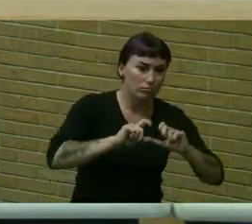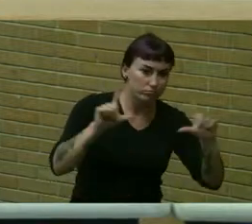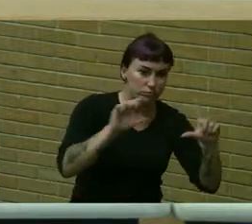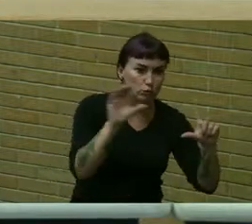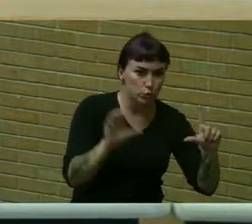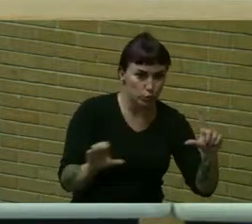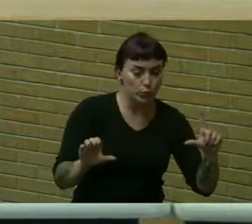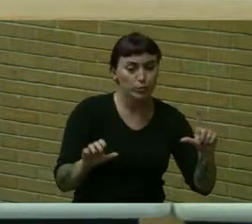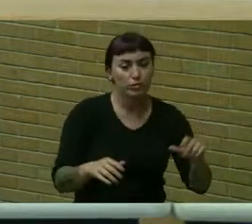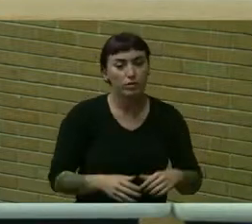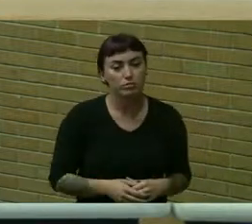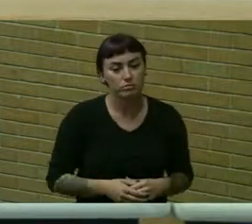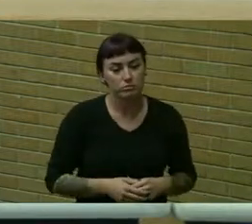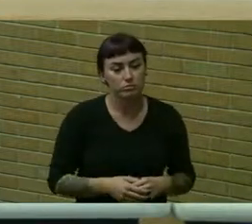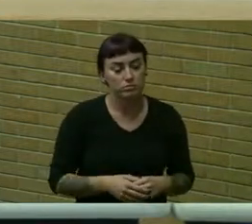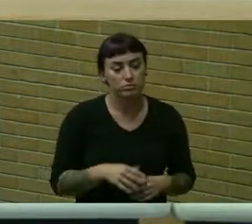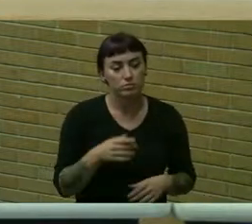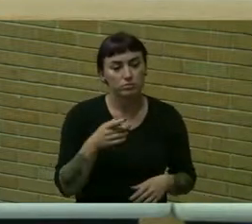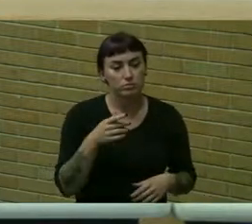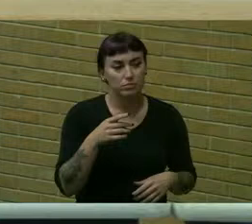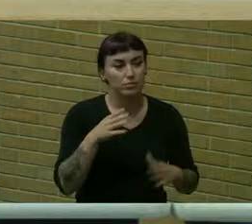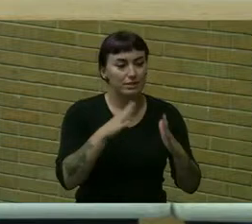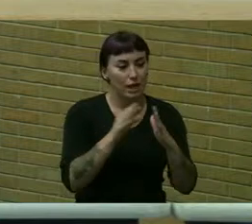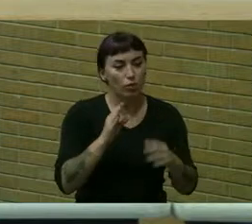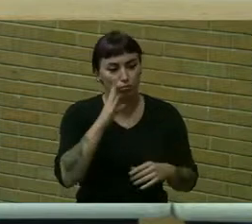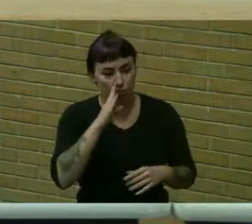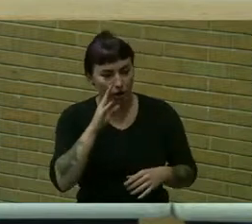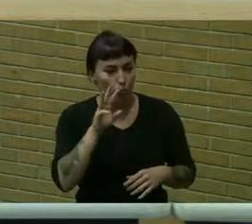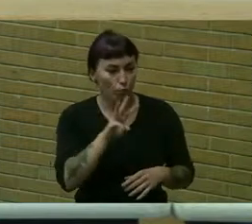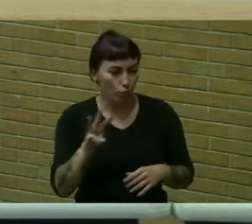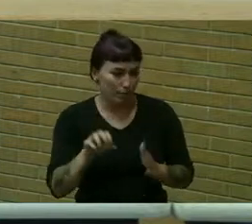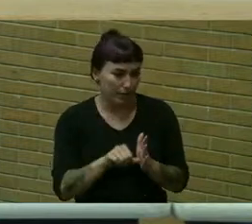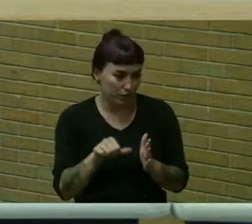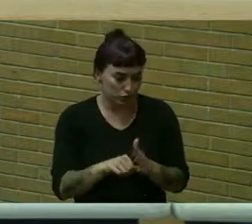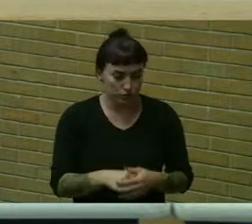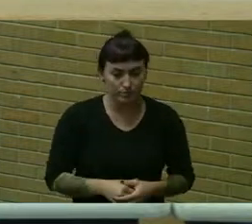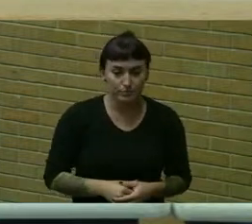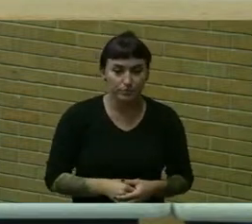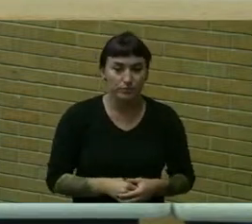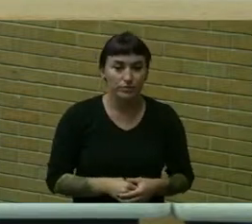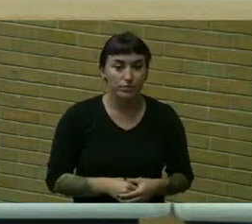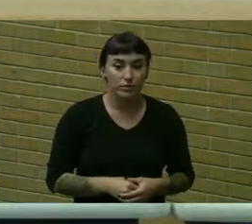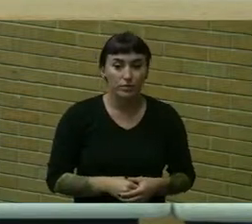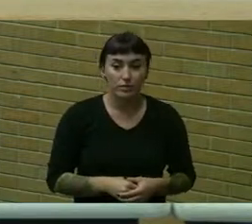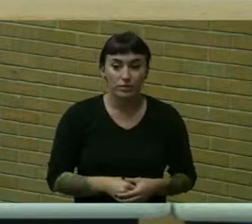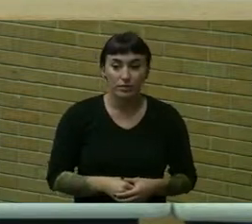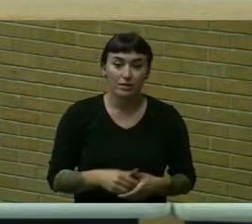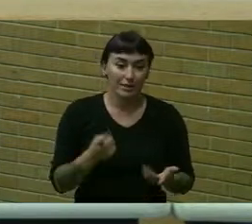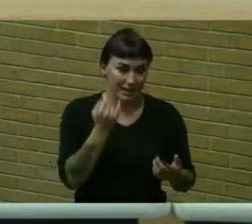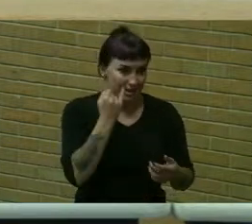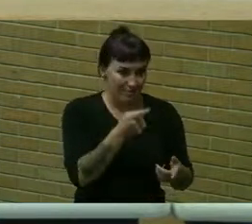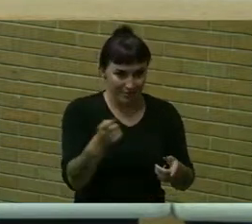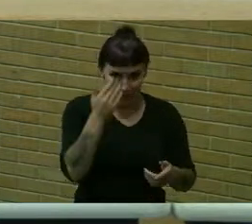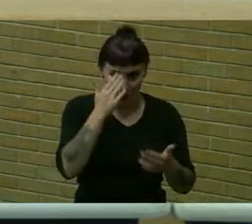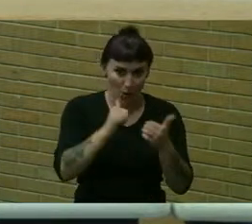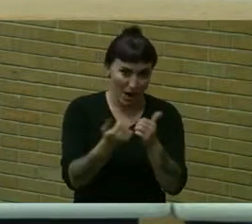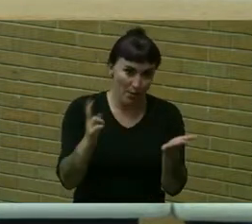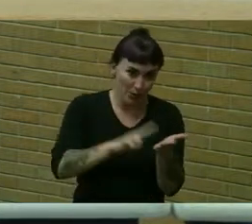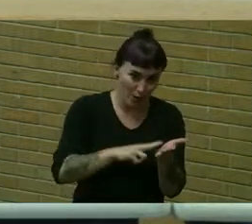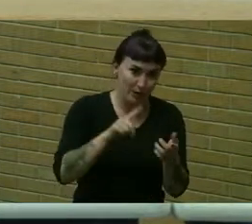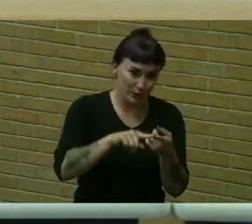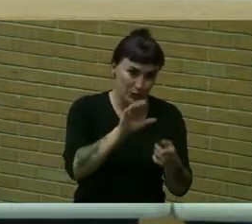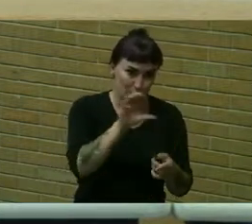Zoom on the Town of Brighton webpage, in case we haven't all learned how to log into Zoom by